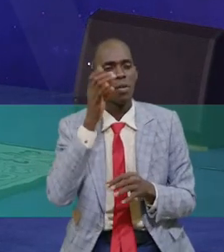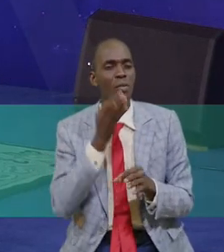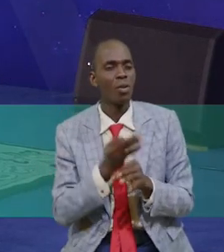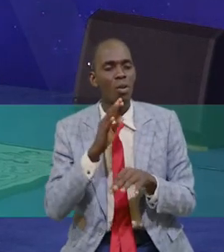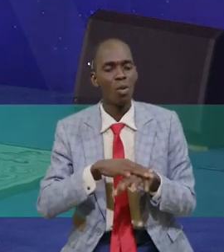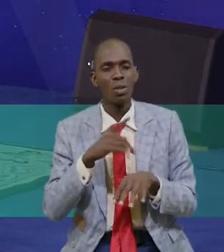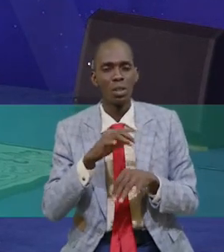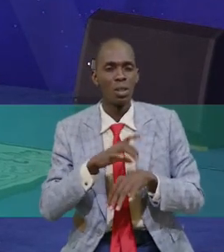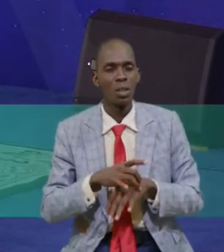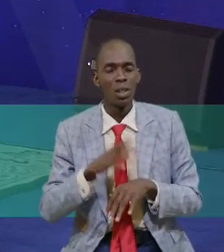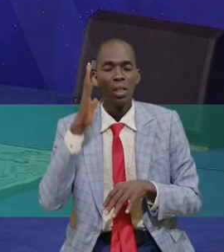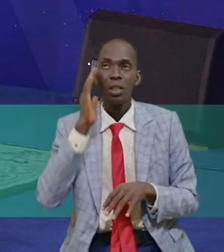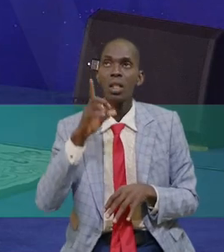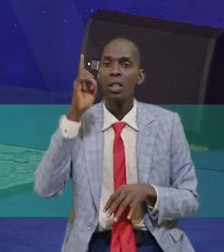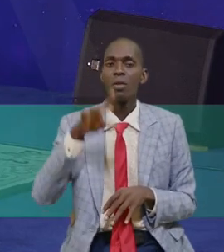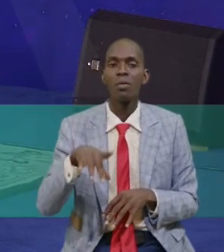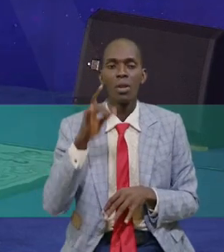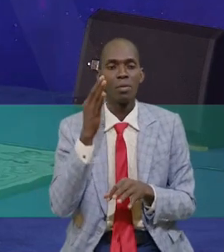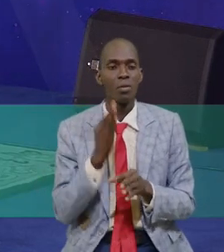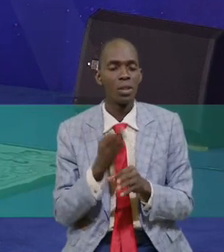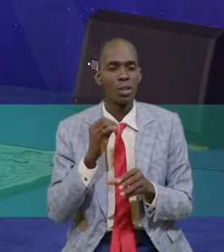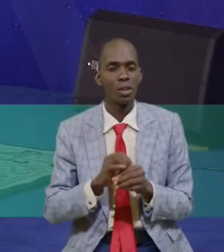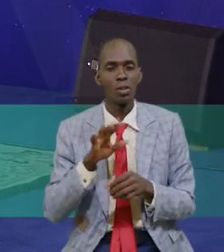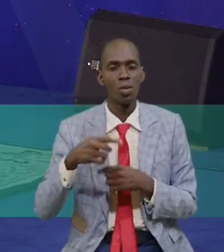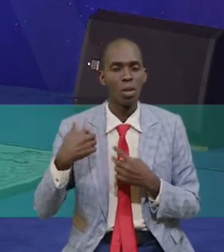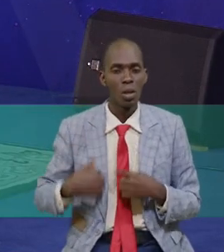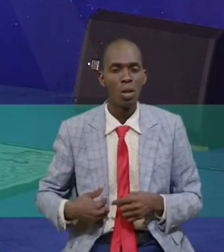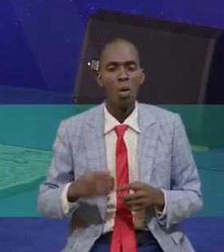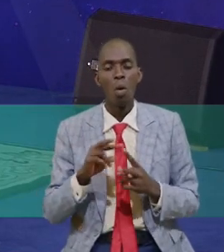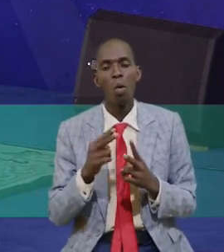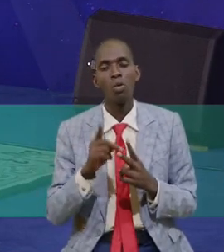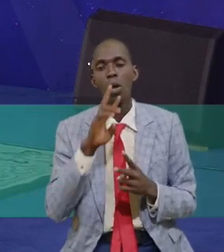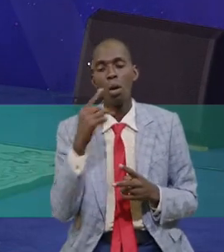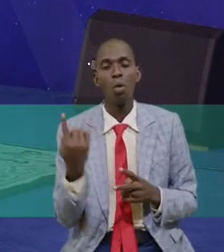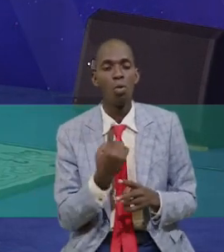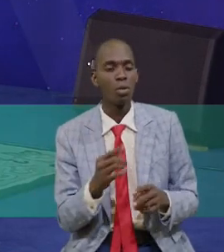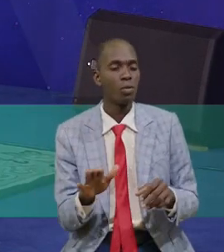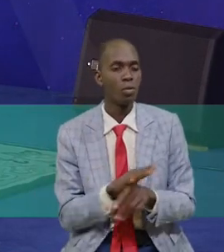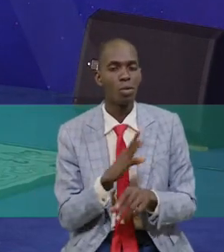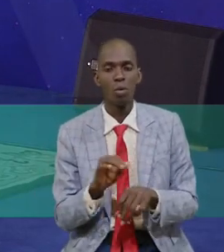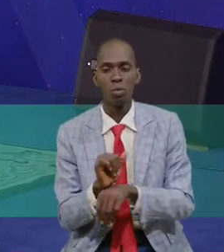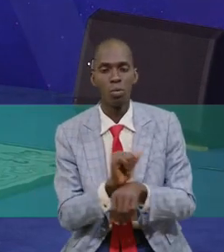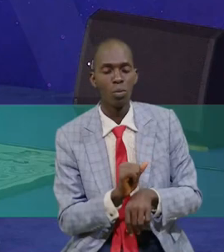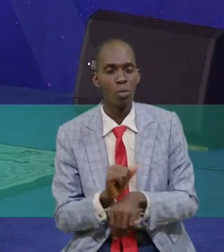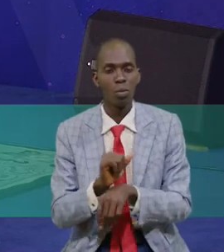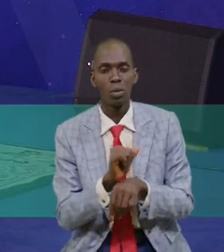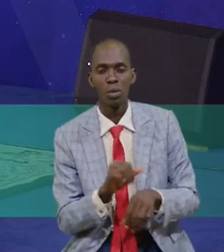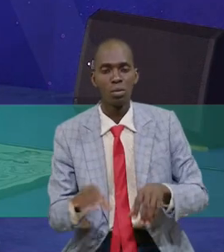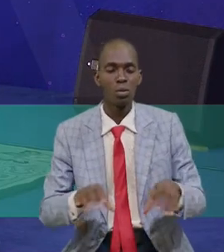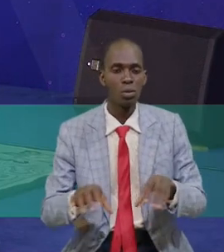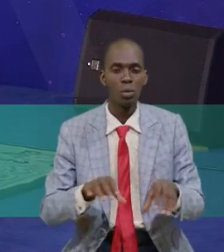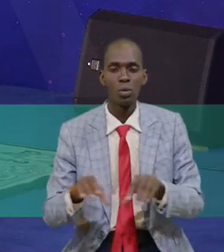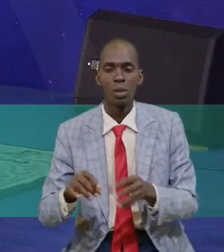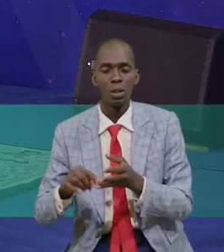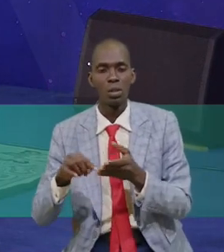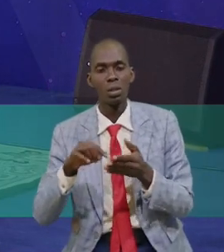find faith in your heart? Or is only activity, action? Or is only this and